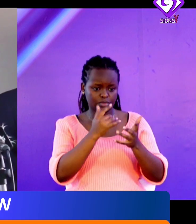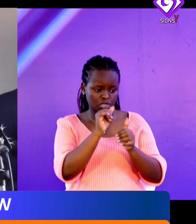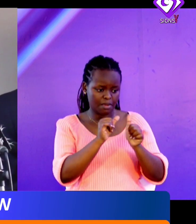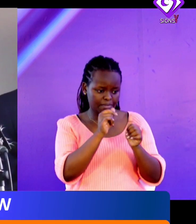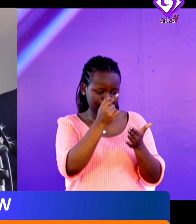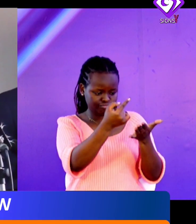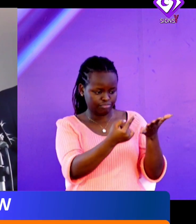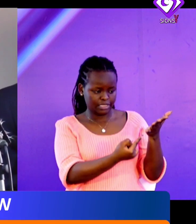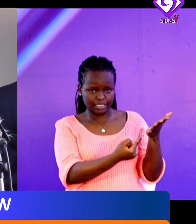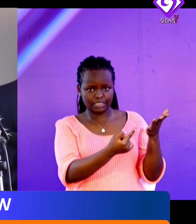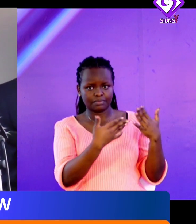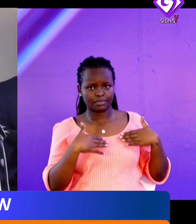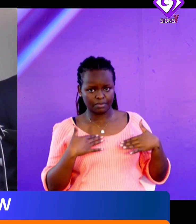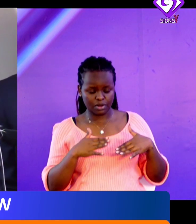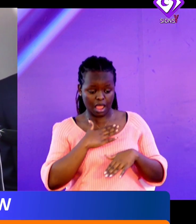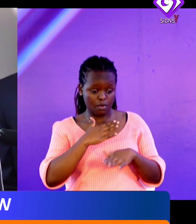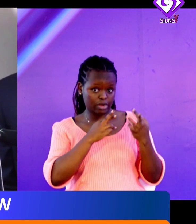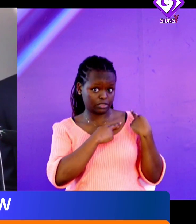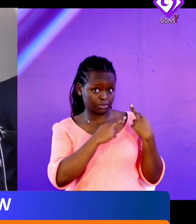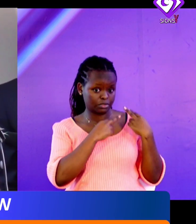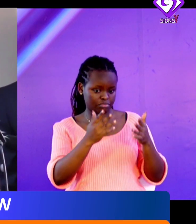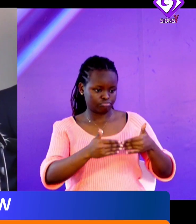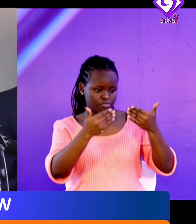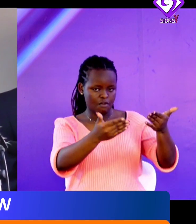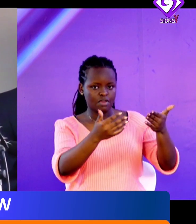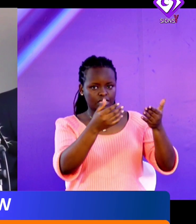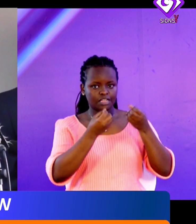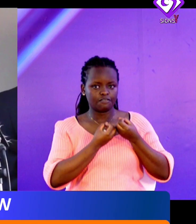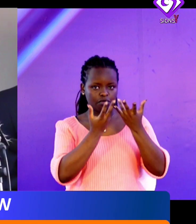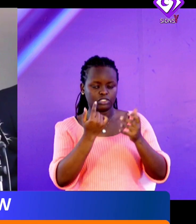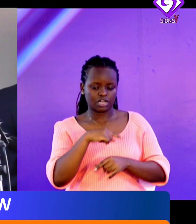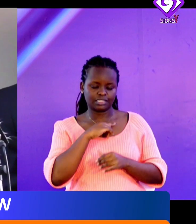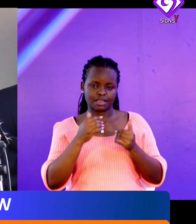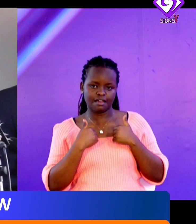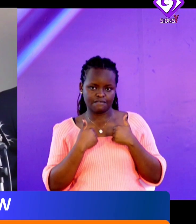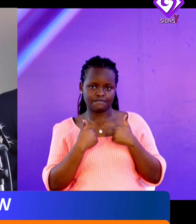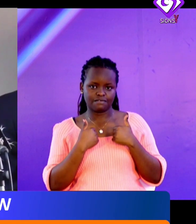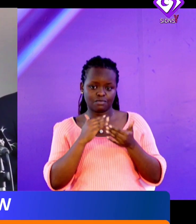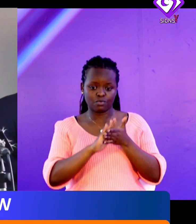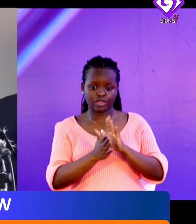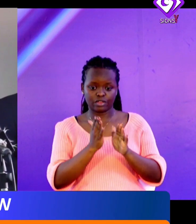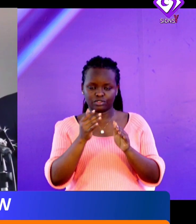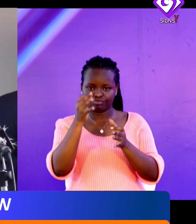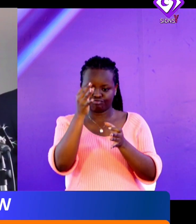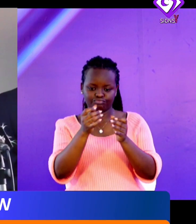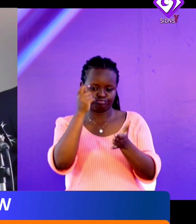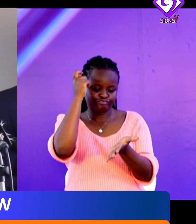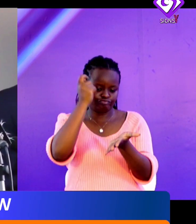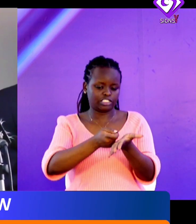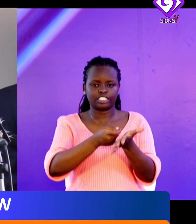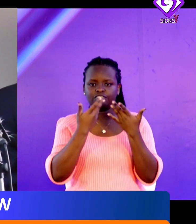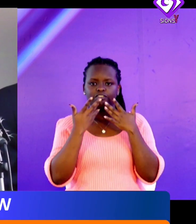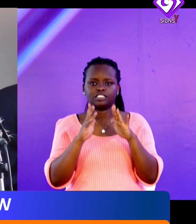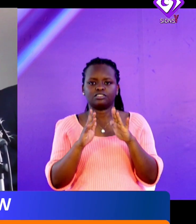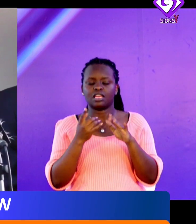particular individuals. And our role is to provide the information that we have without passing judgment, because we